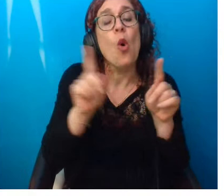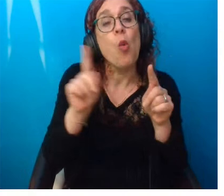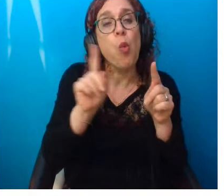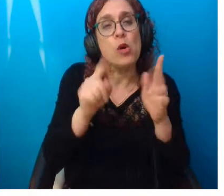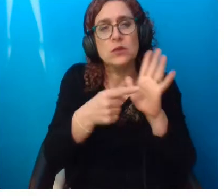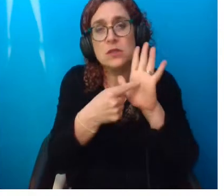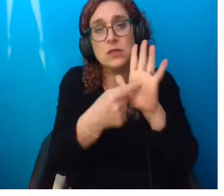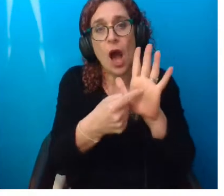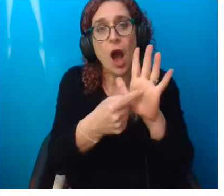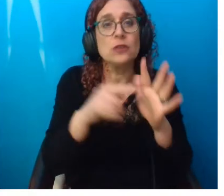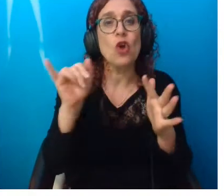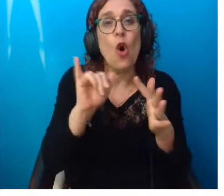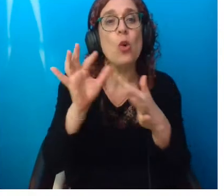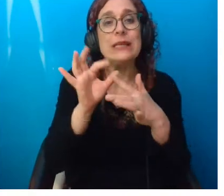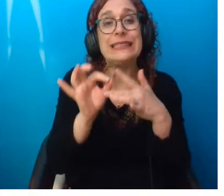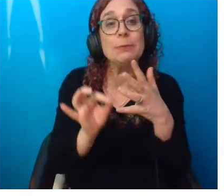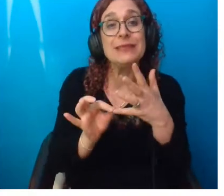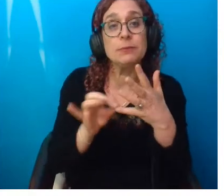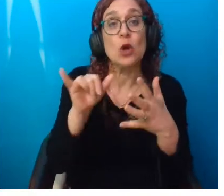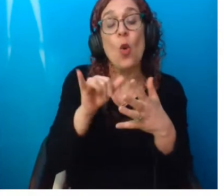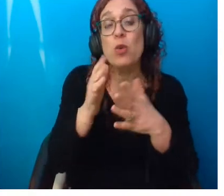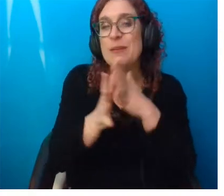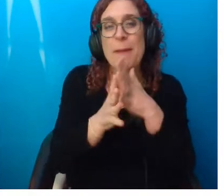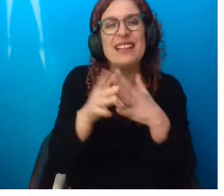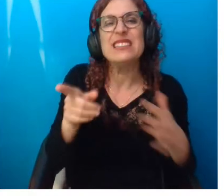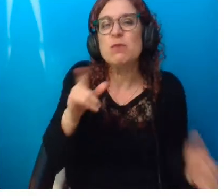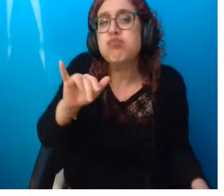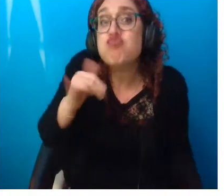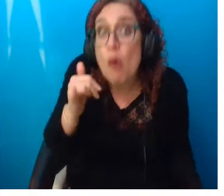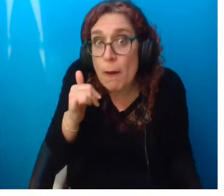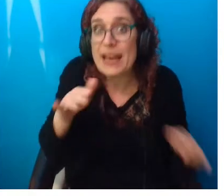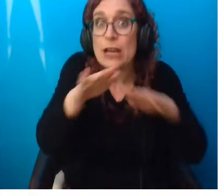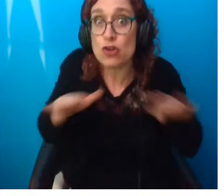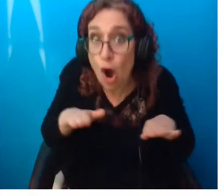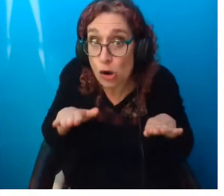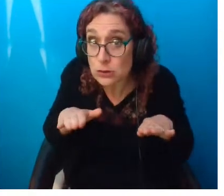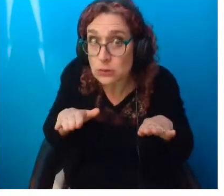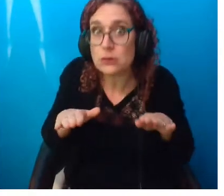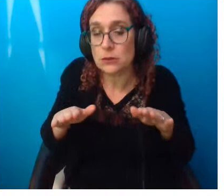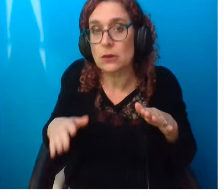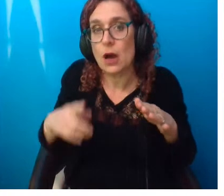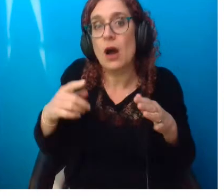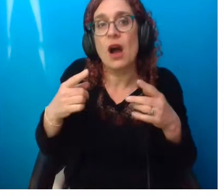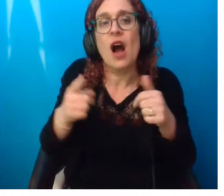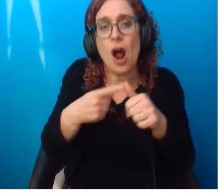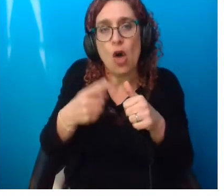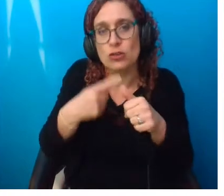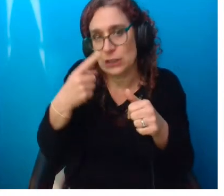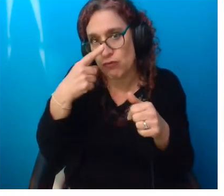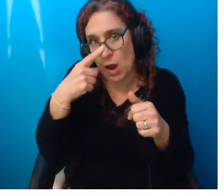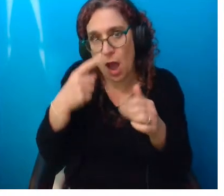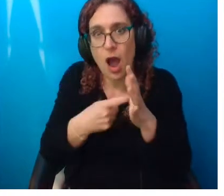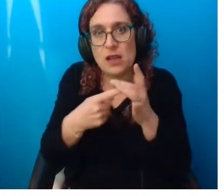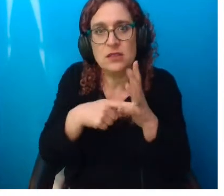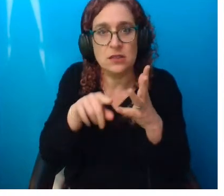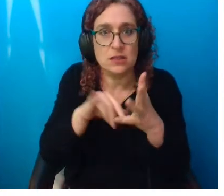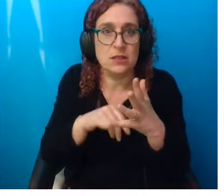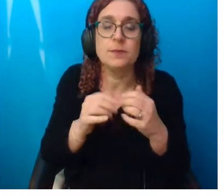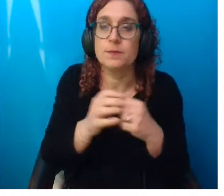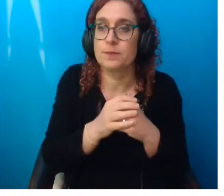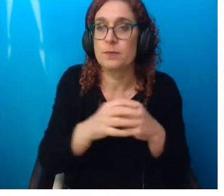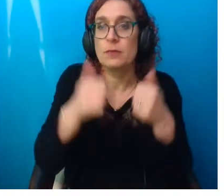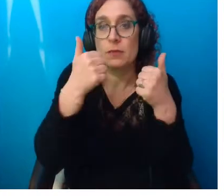rhinitis unlikely, and this is really quite important. Unilateral symptoms, so symptoms just on one side of the